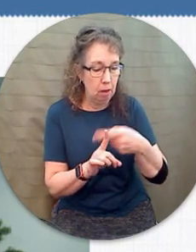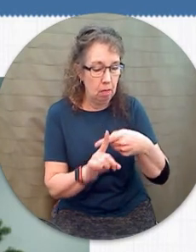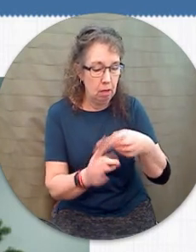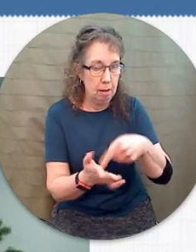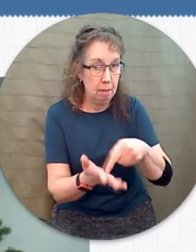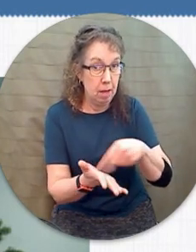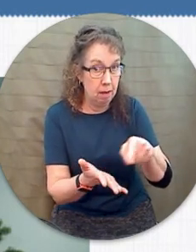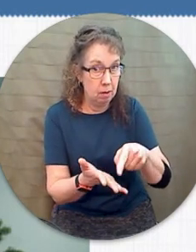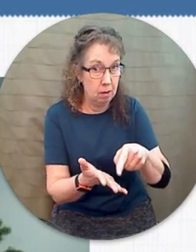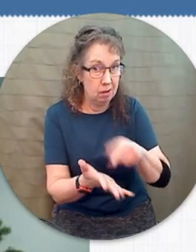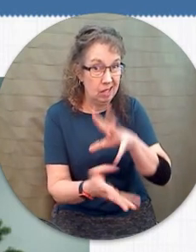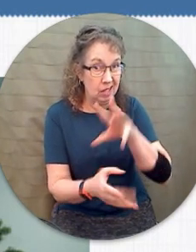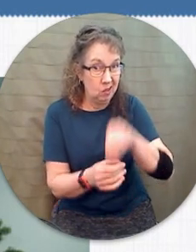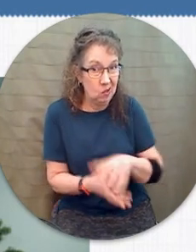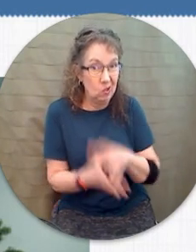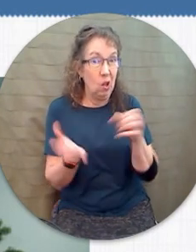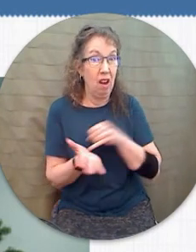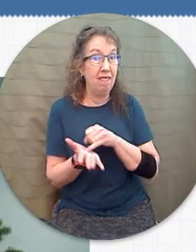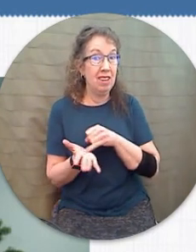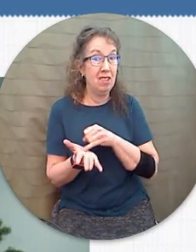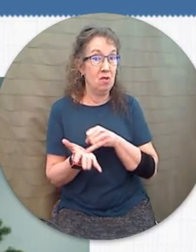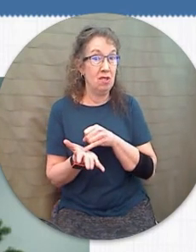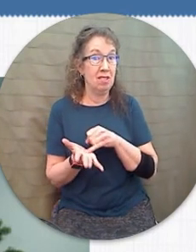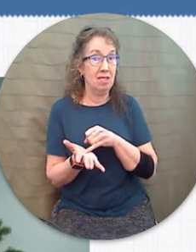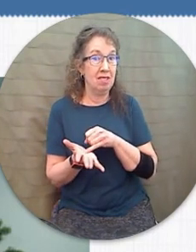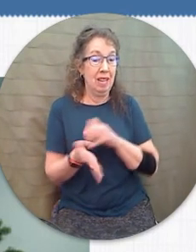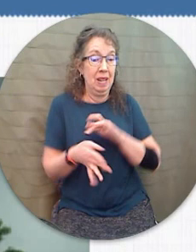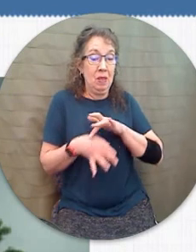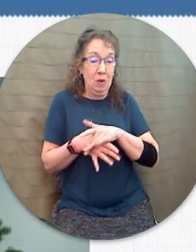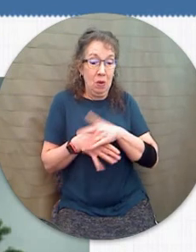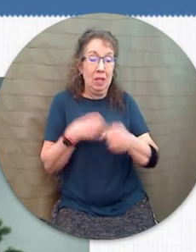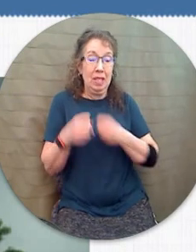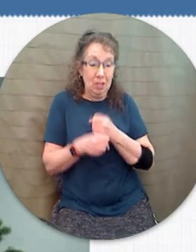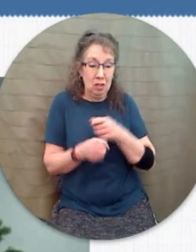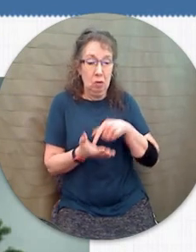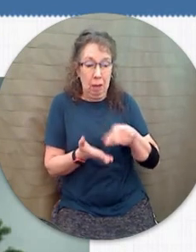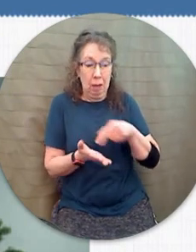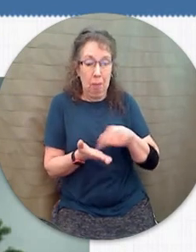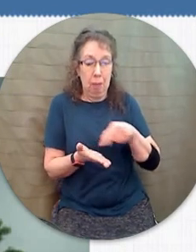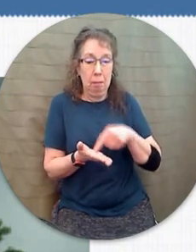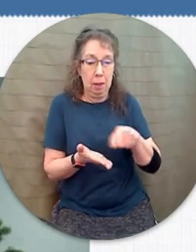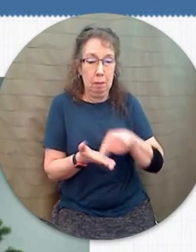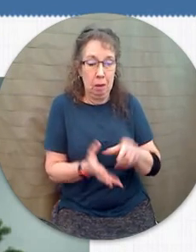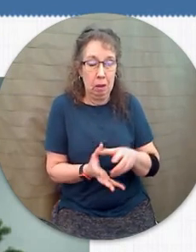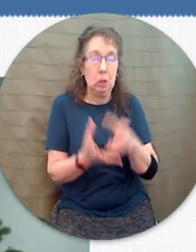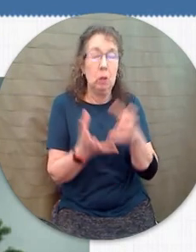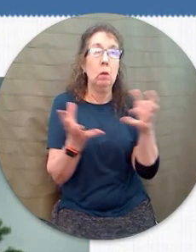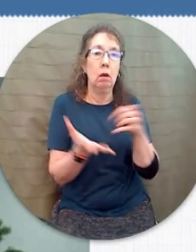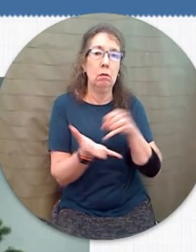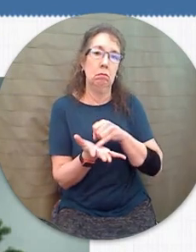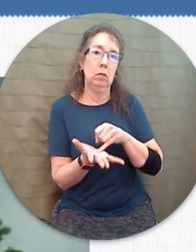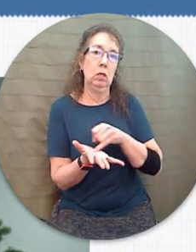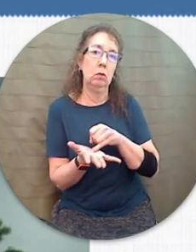lot of interest to begin with. In those early decades, yeah, you're going to be paying like a ton of interest.